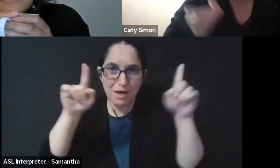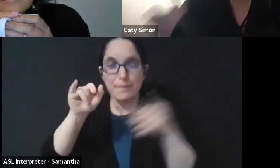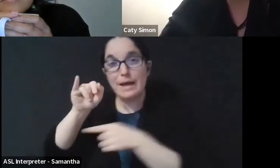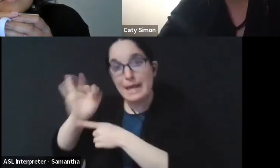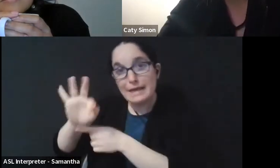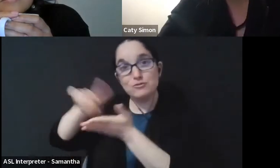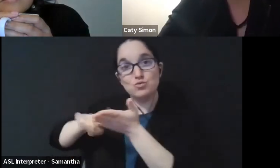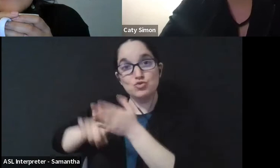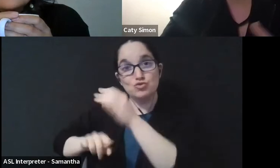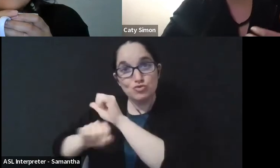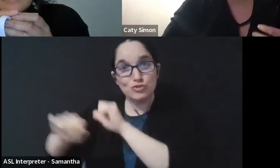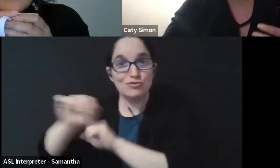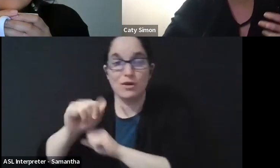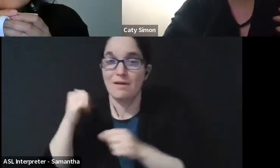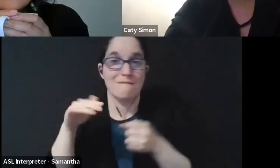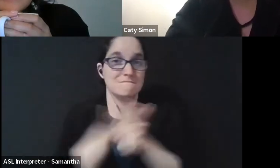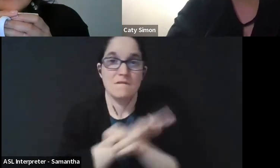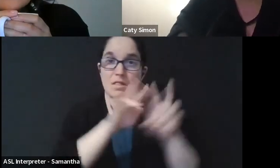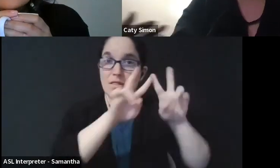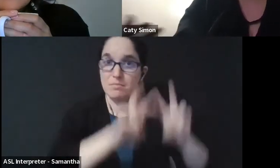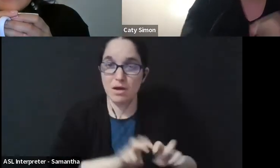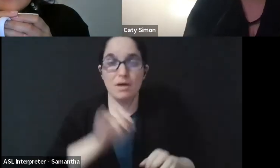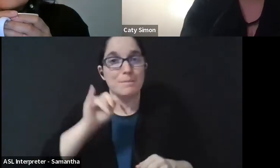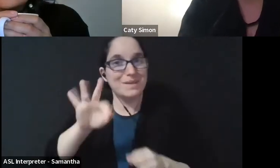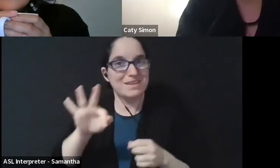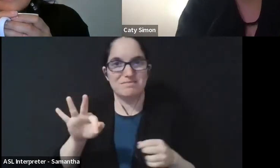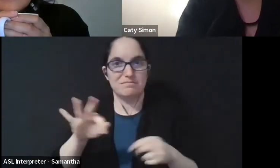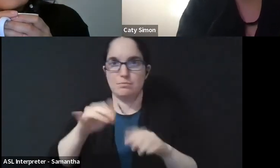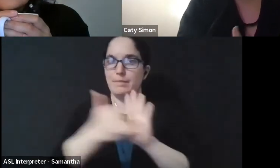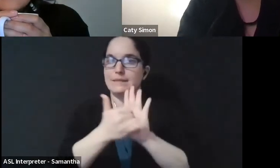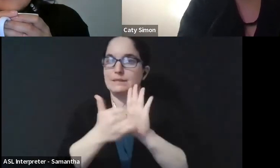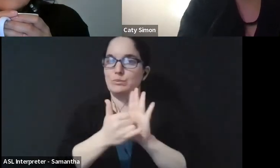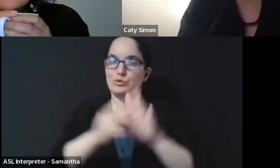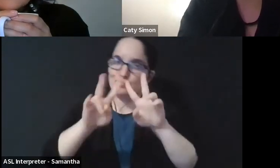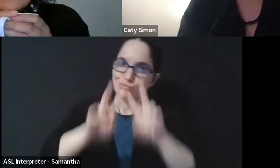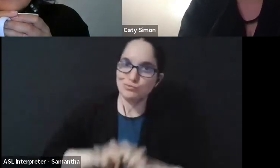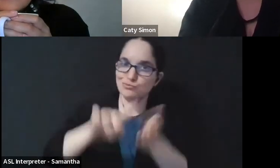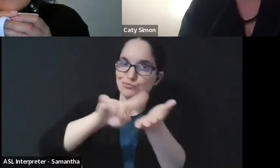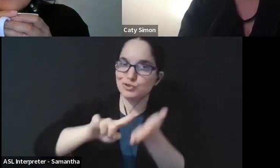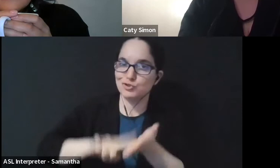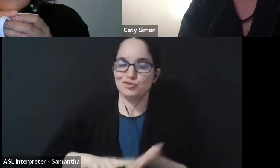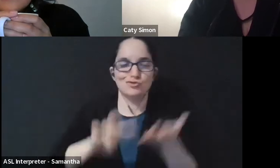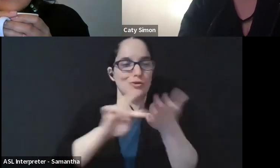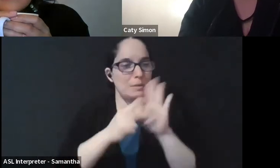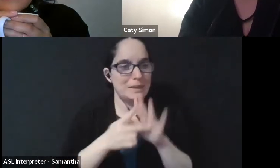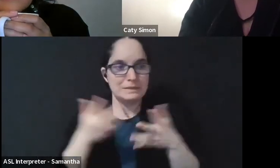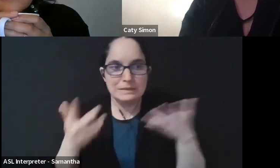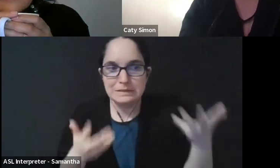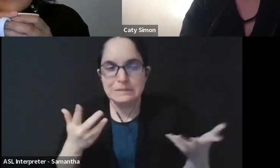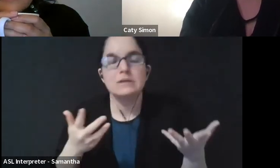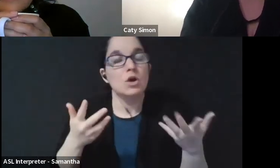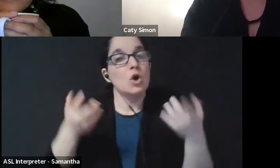itself is not examined, and if understanding can't be reached across the academic organizer binary. So I think that drug